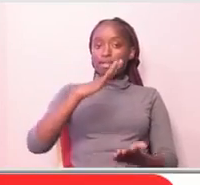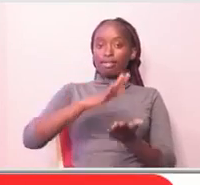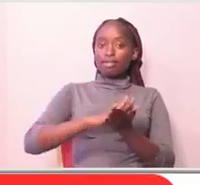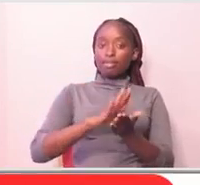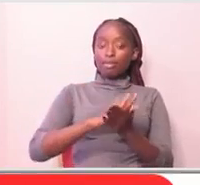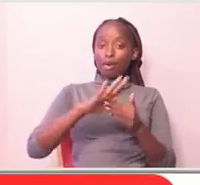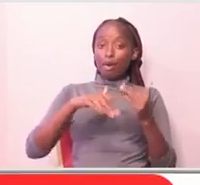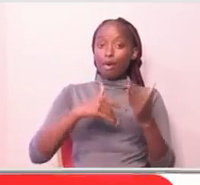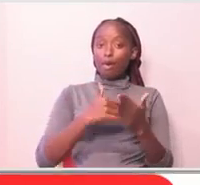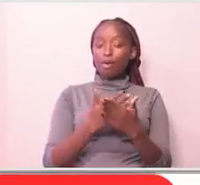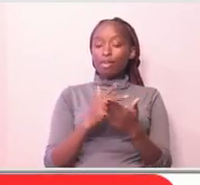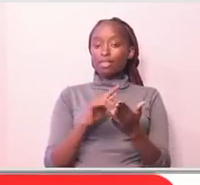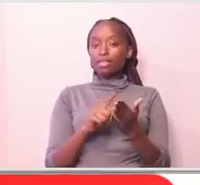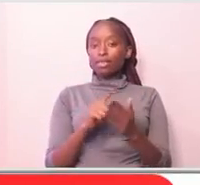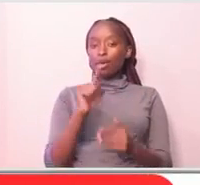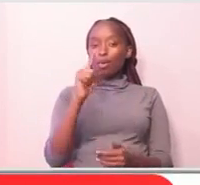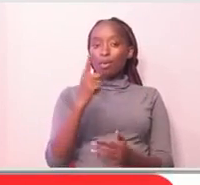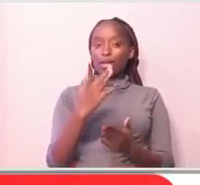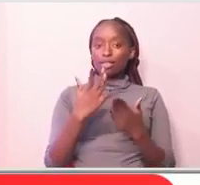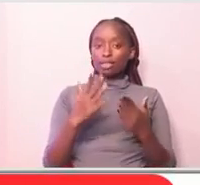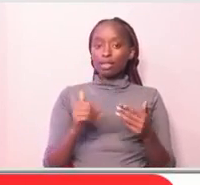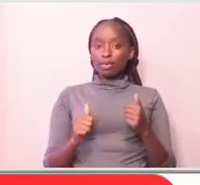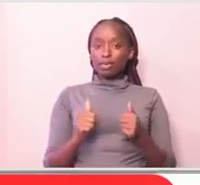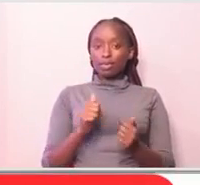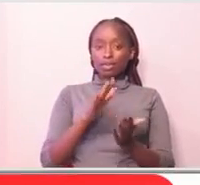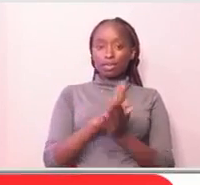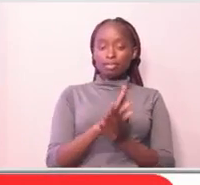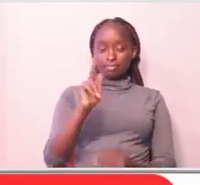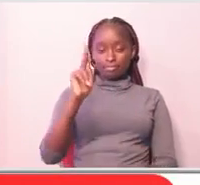the ethnic communities of Kenya.